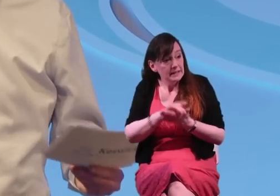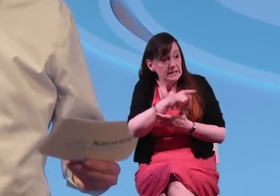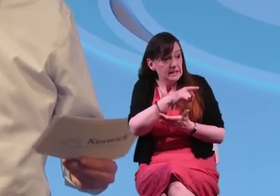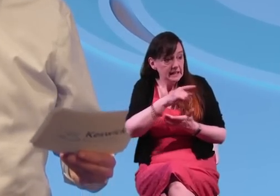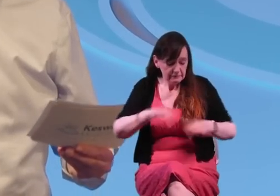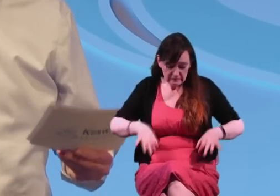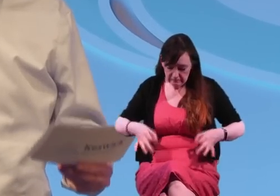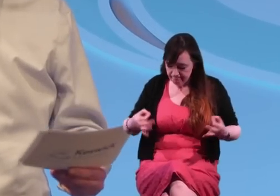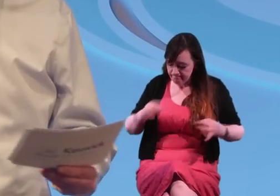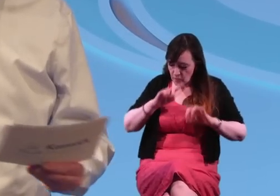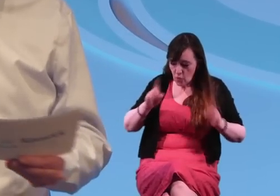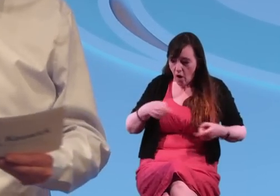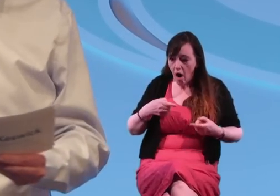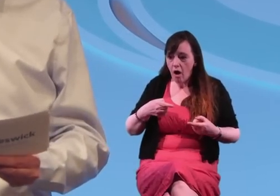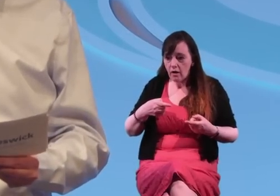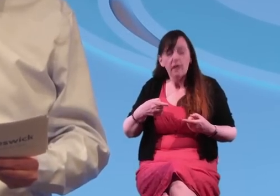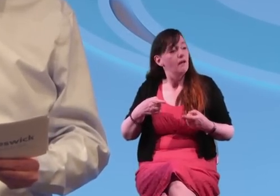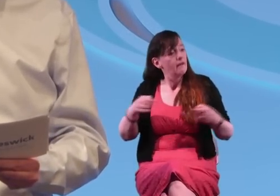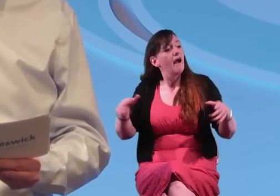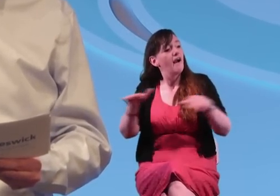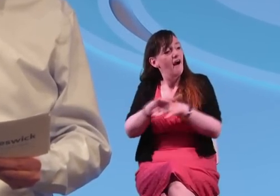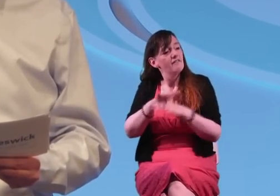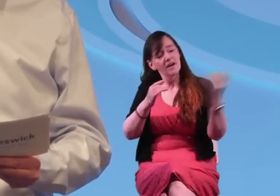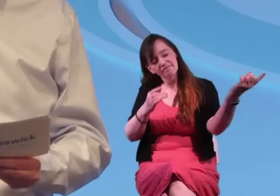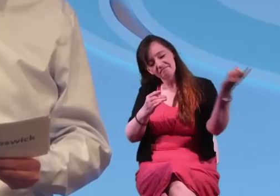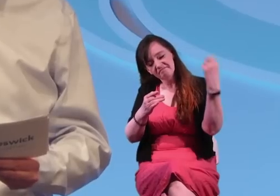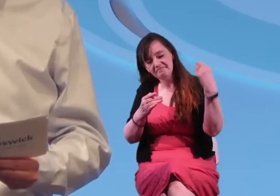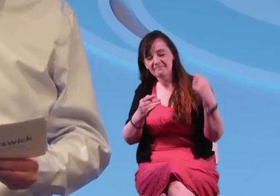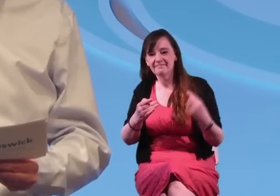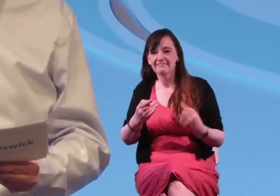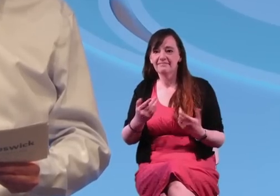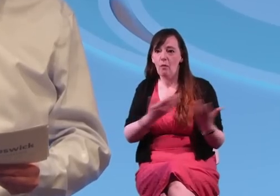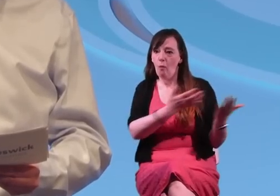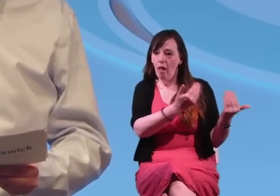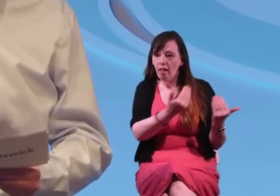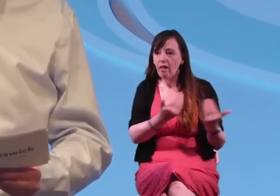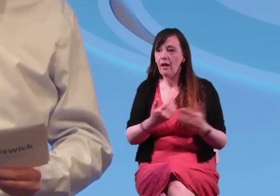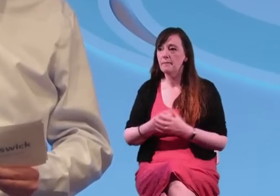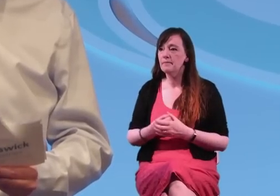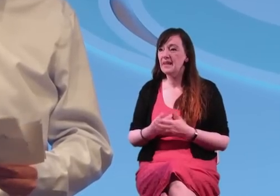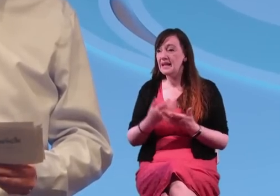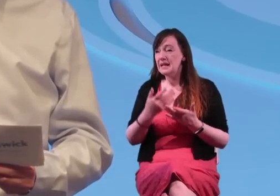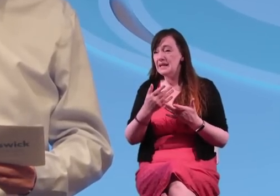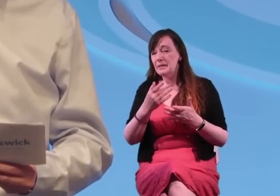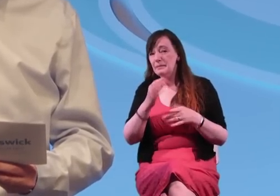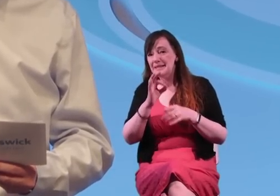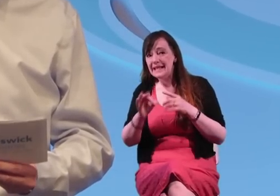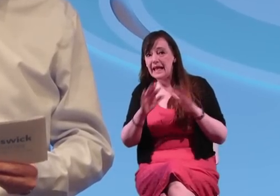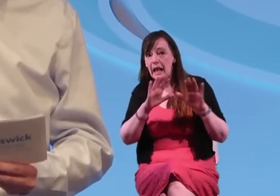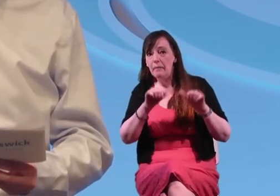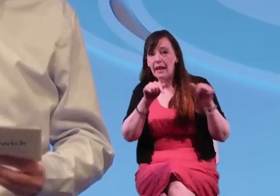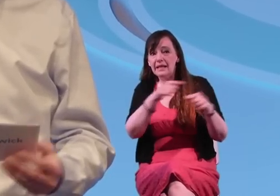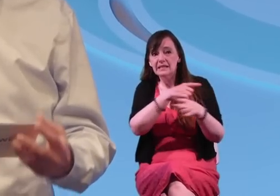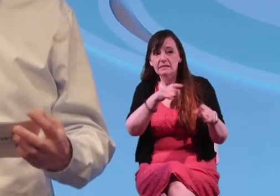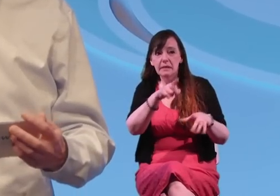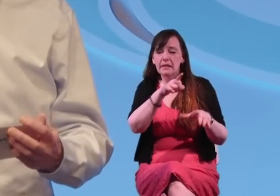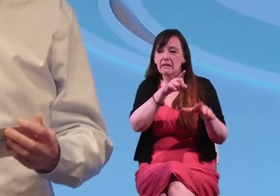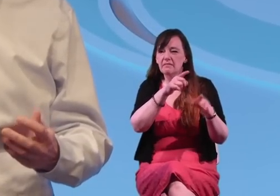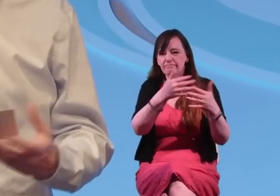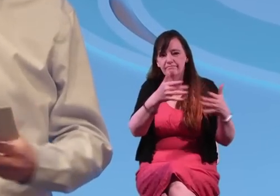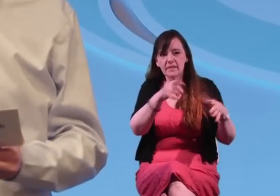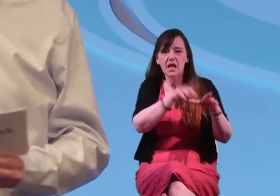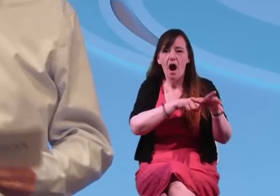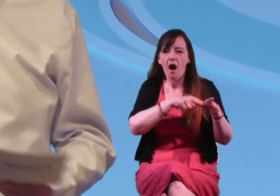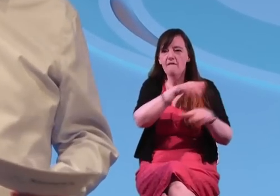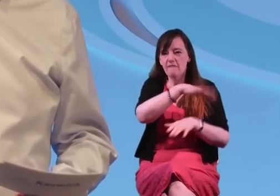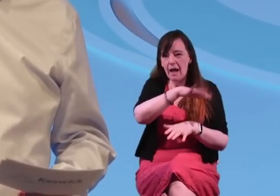can still attend with the warmest of welcome. And this is a particular blessing for those with young families or others who are struggling.